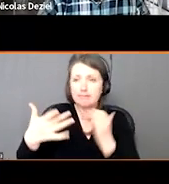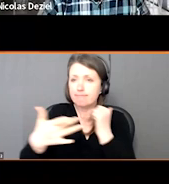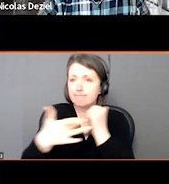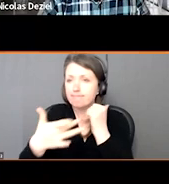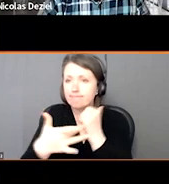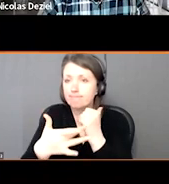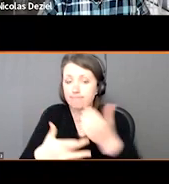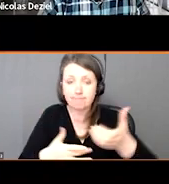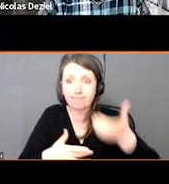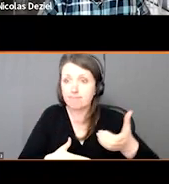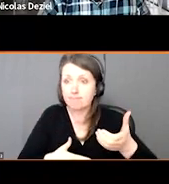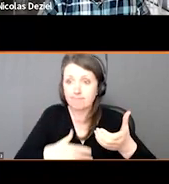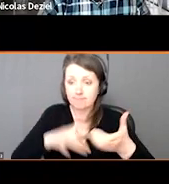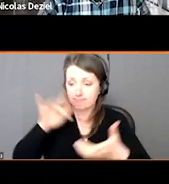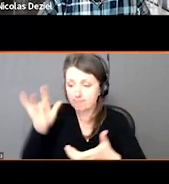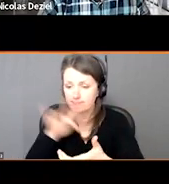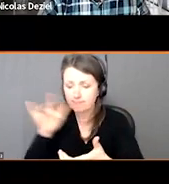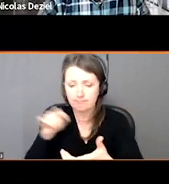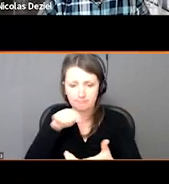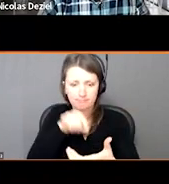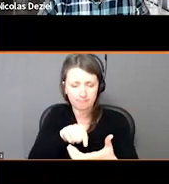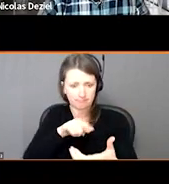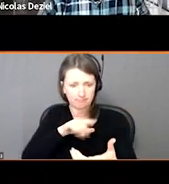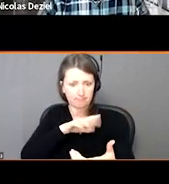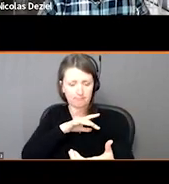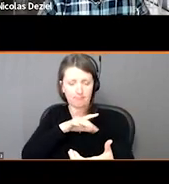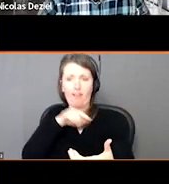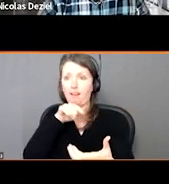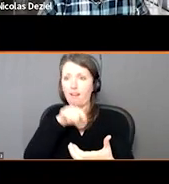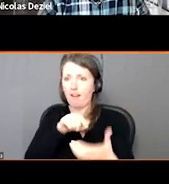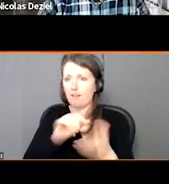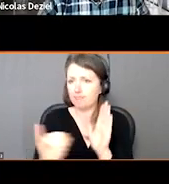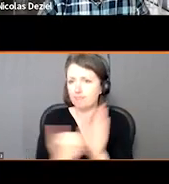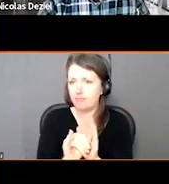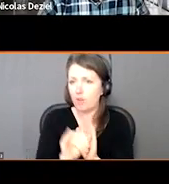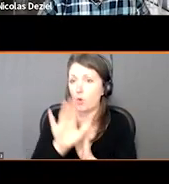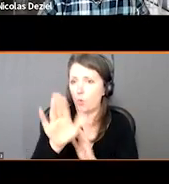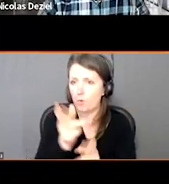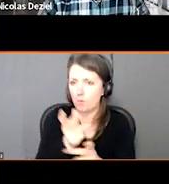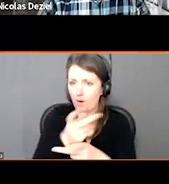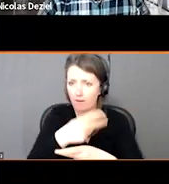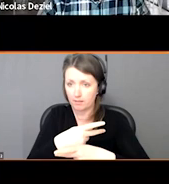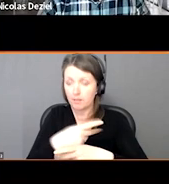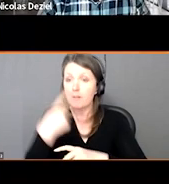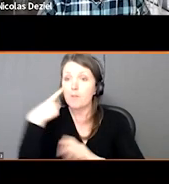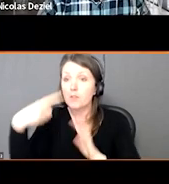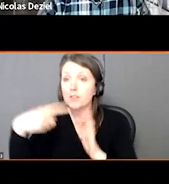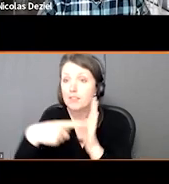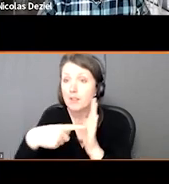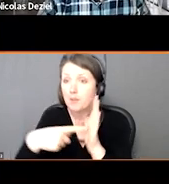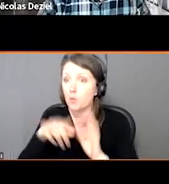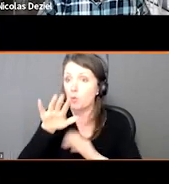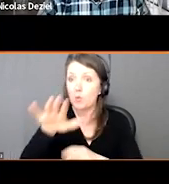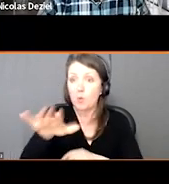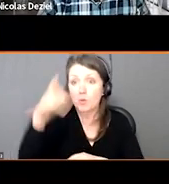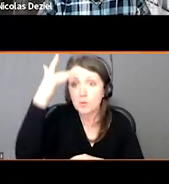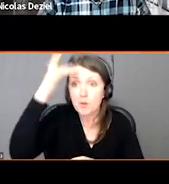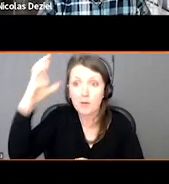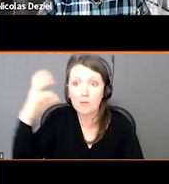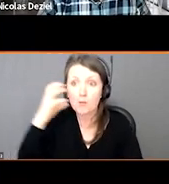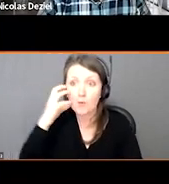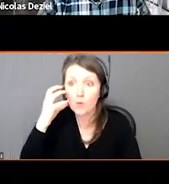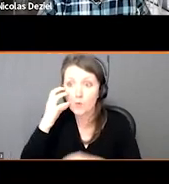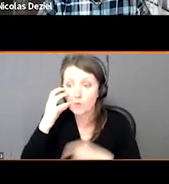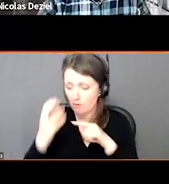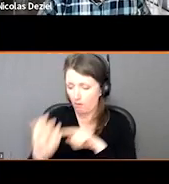user interfaces. So if you own a smartphone, which you probably do, you know that your phone maybe has a lot